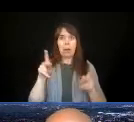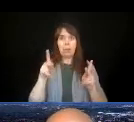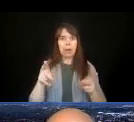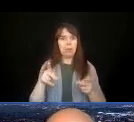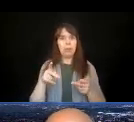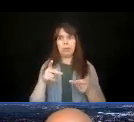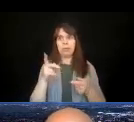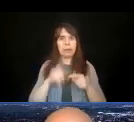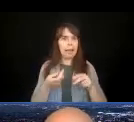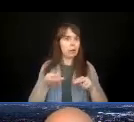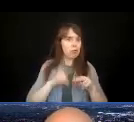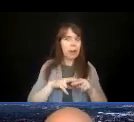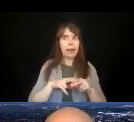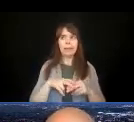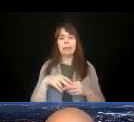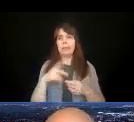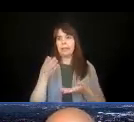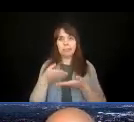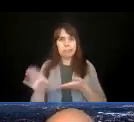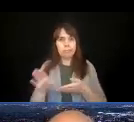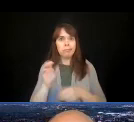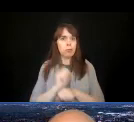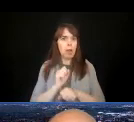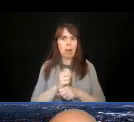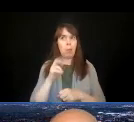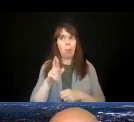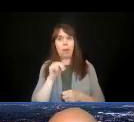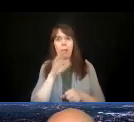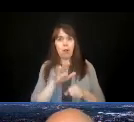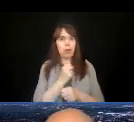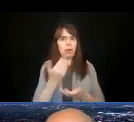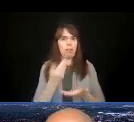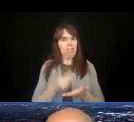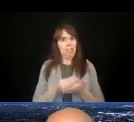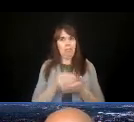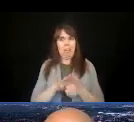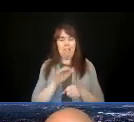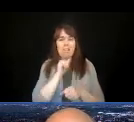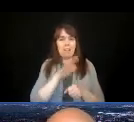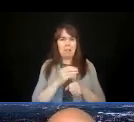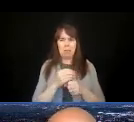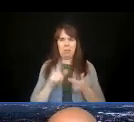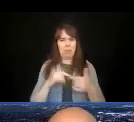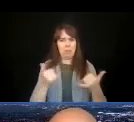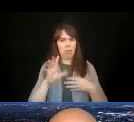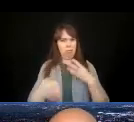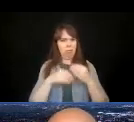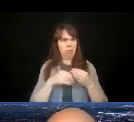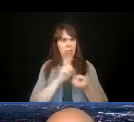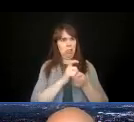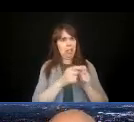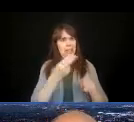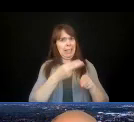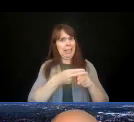raise or equity views or just overall low pay, why was it thought necessary to bring a branding architect to change our